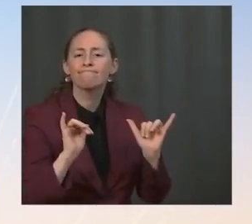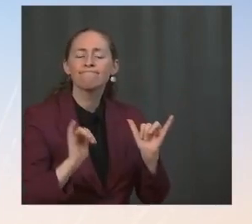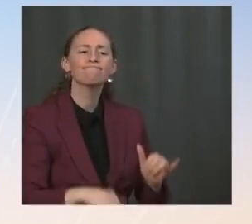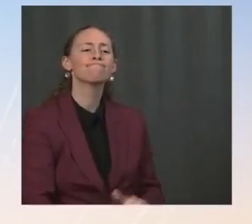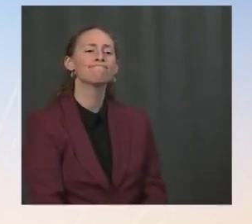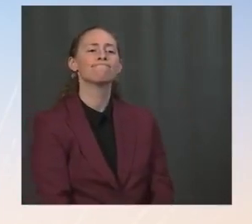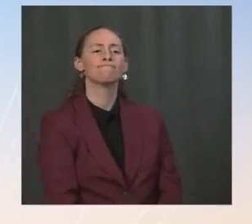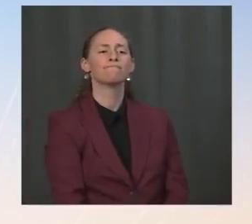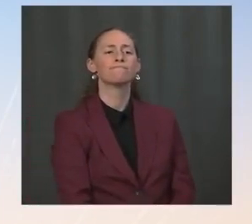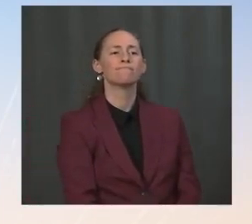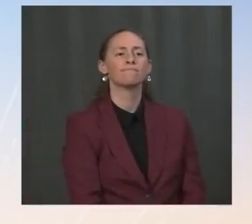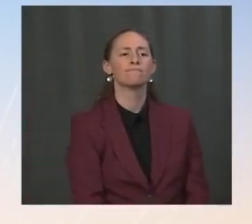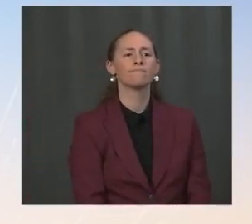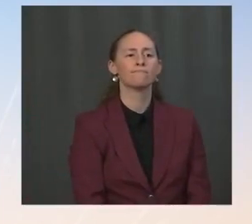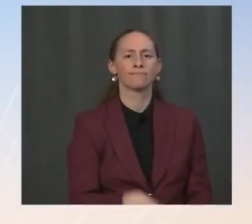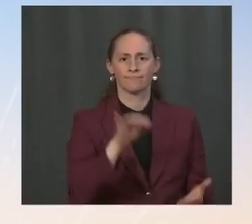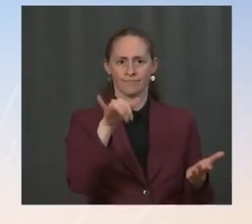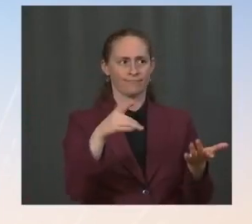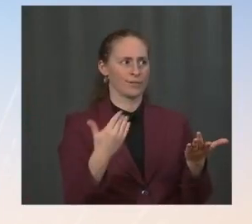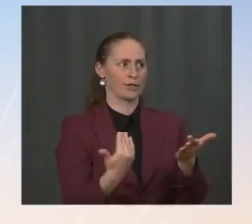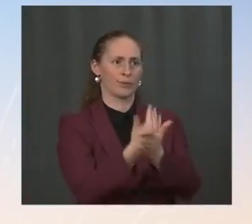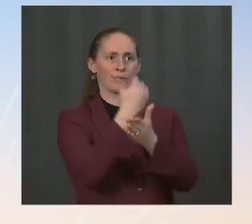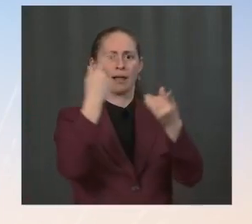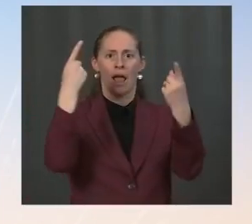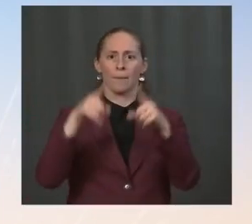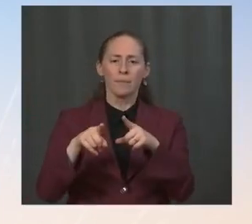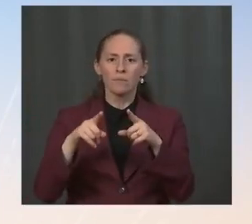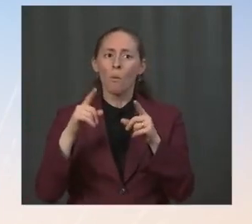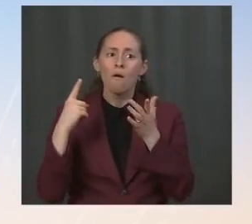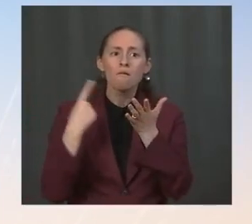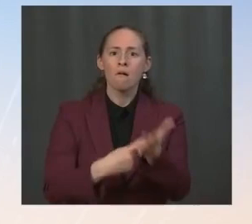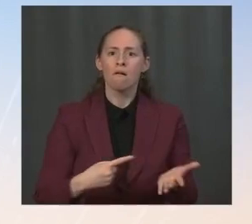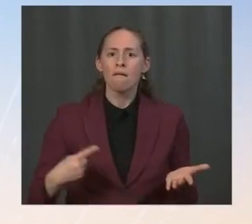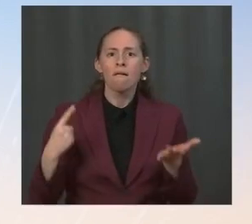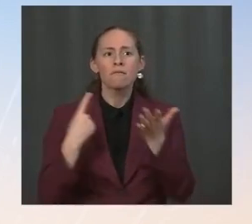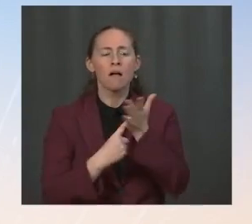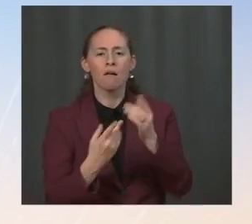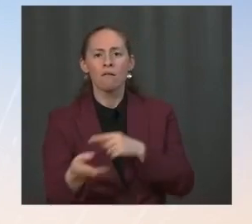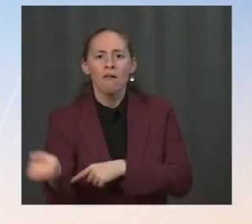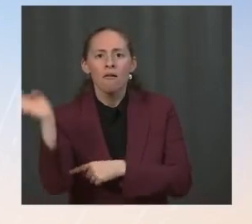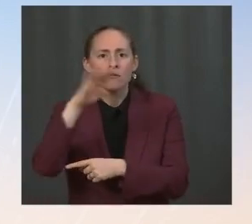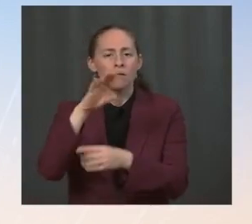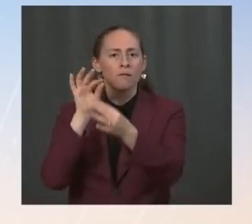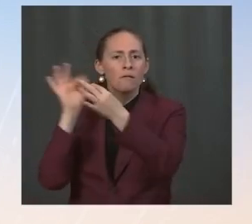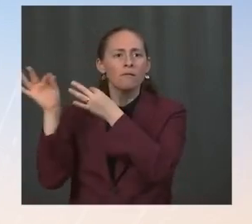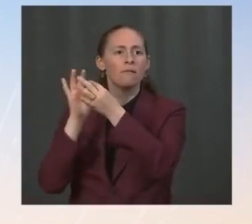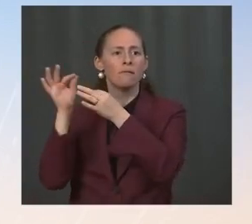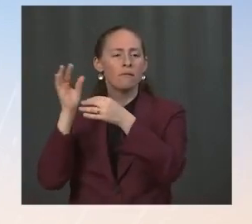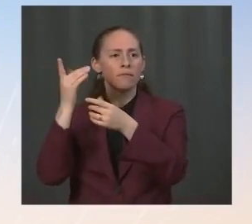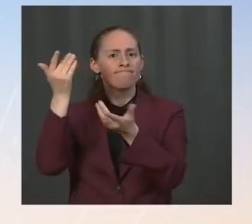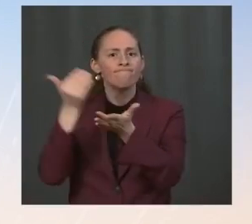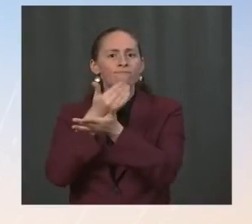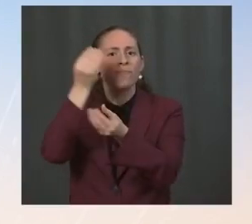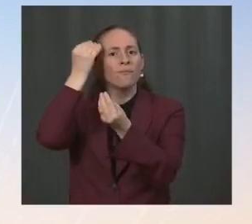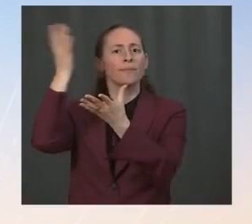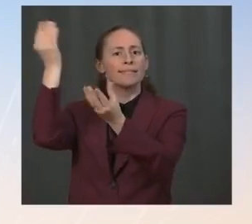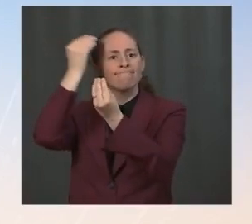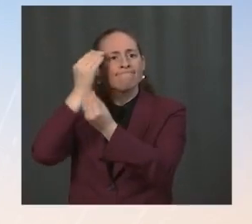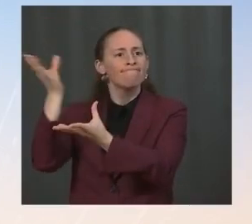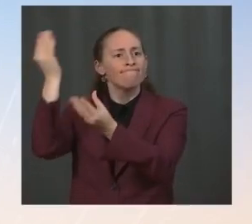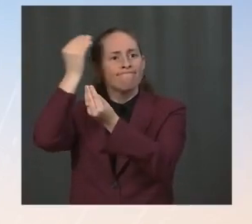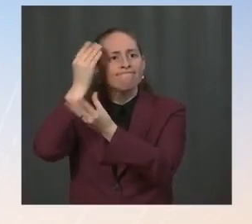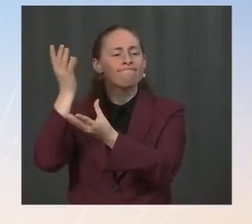developing situation, as it has been through the course of the day. And through the course of his briefing with his national security team this morning,